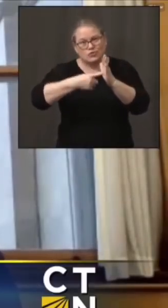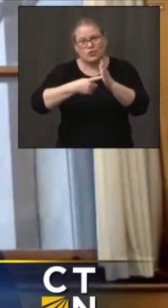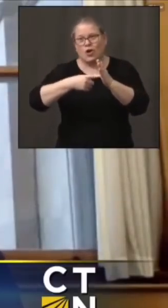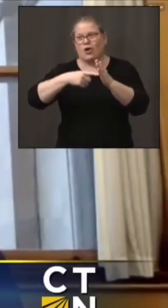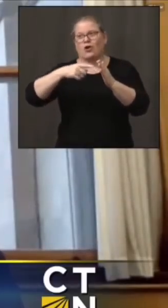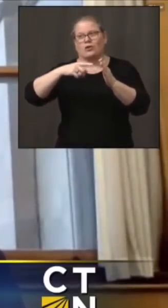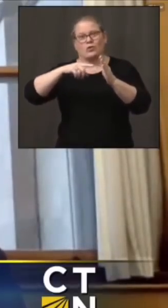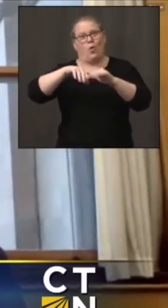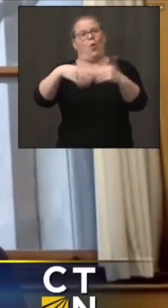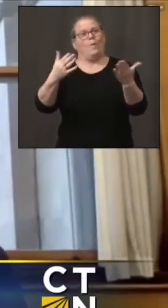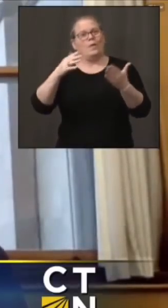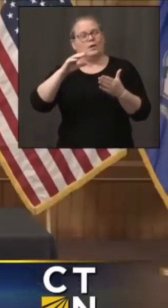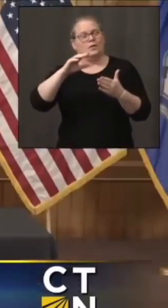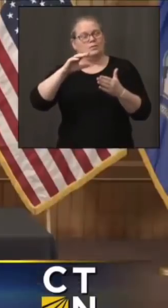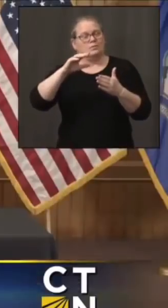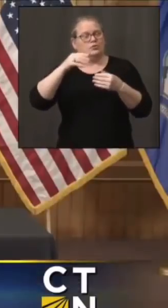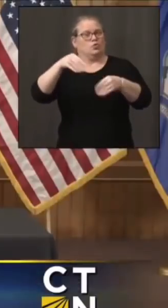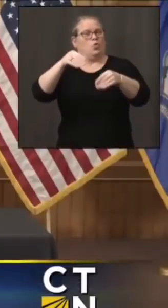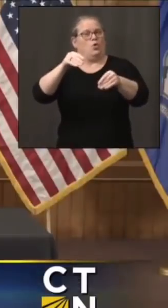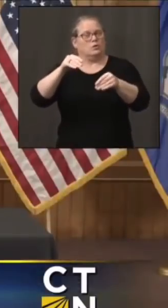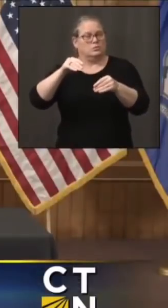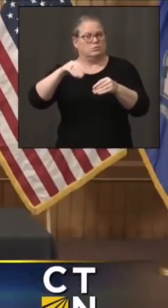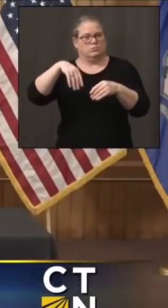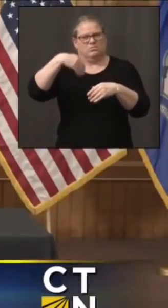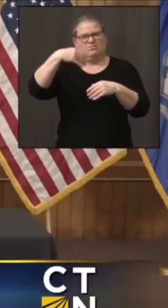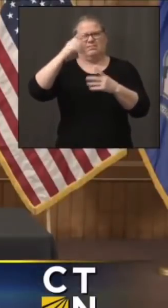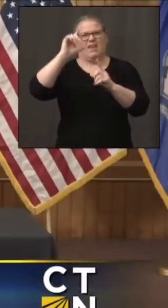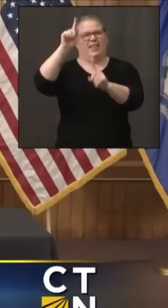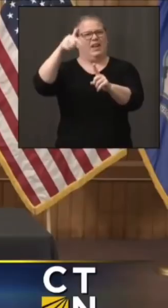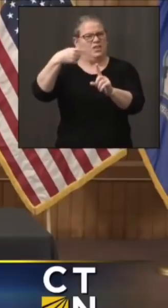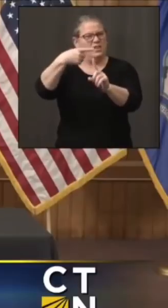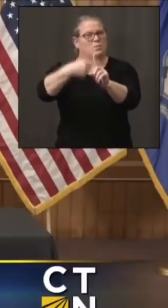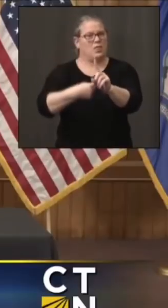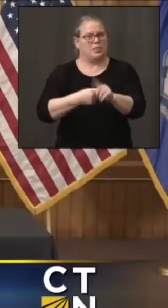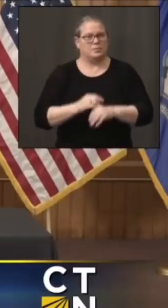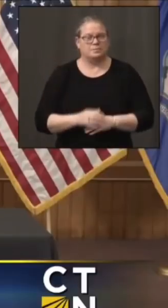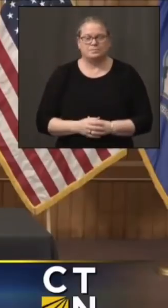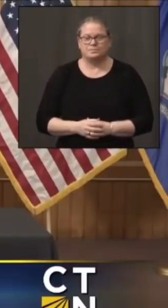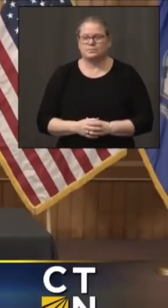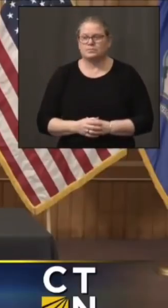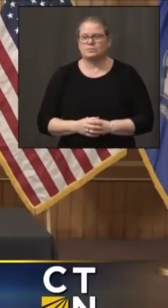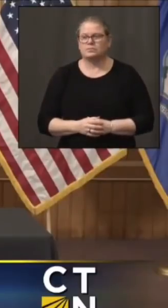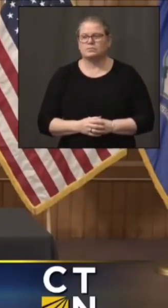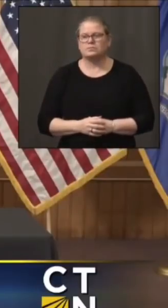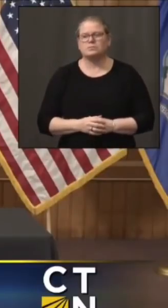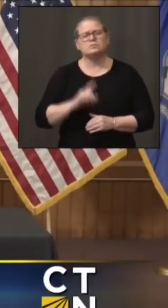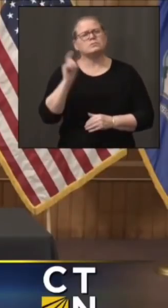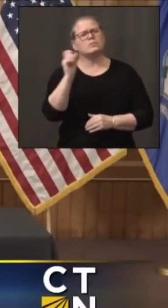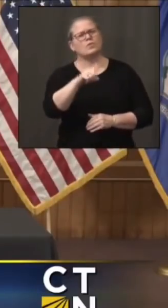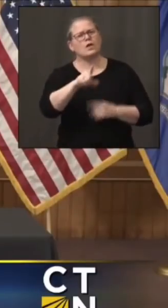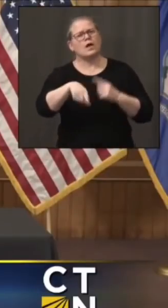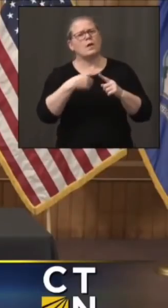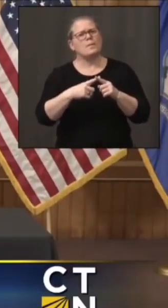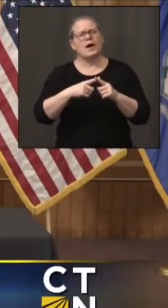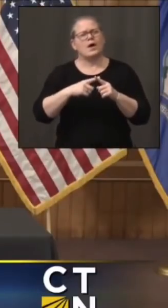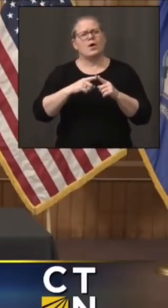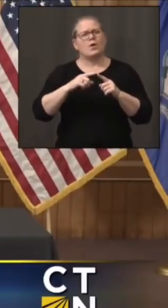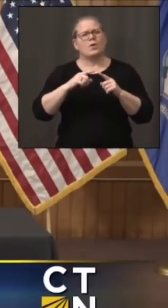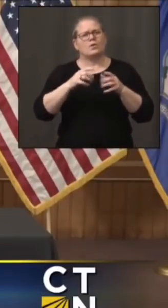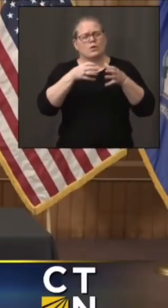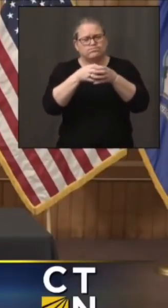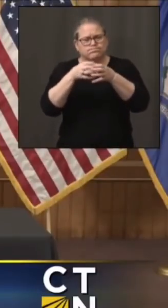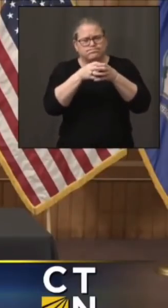month. And a quick question about the DPH cluster report. It shows that the virus transmissions, they're still kind of centered